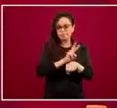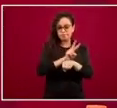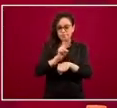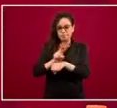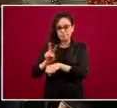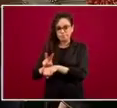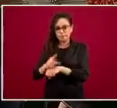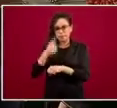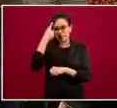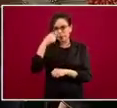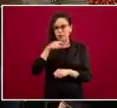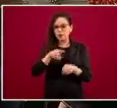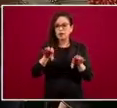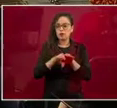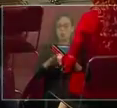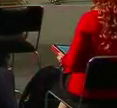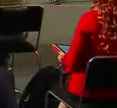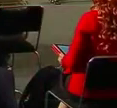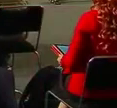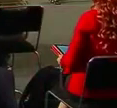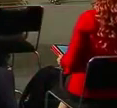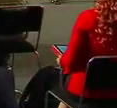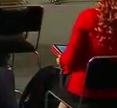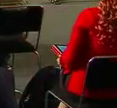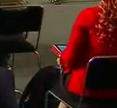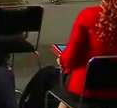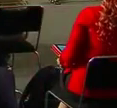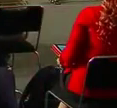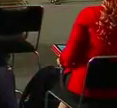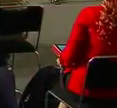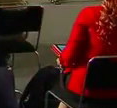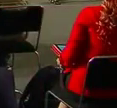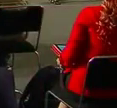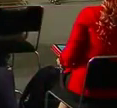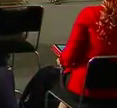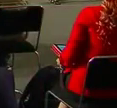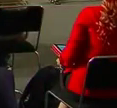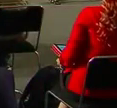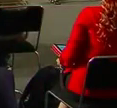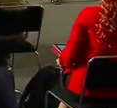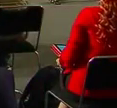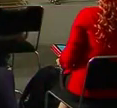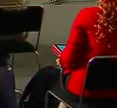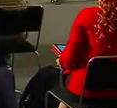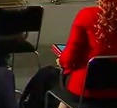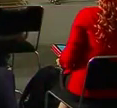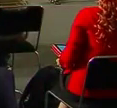research. They've been doing very detailed evaluations through